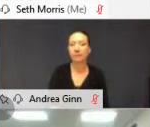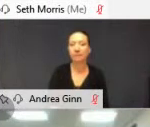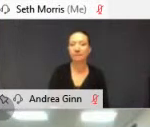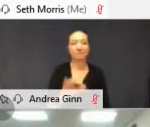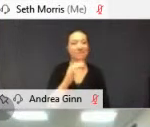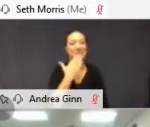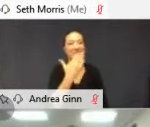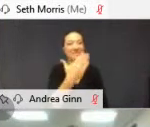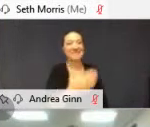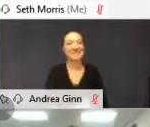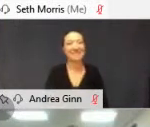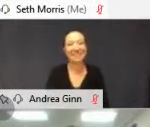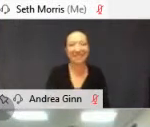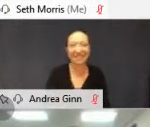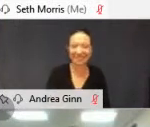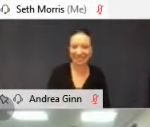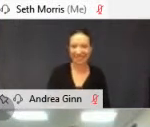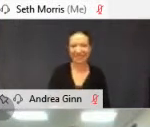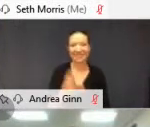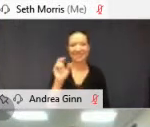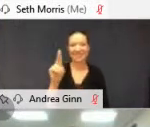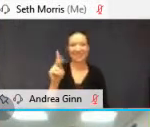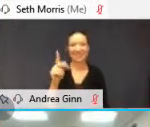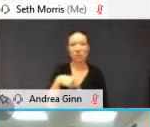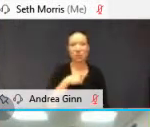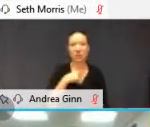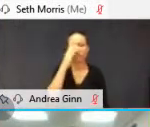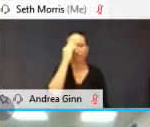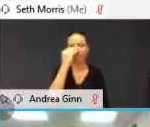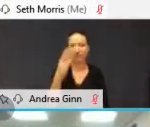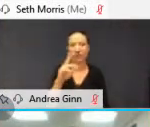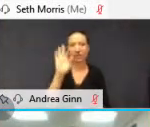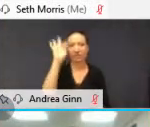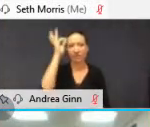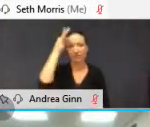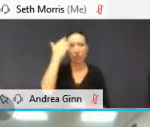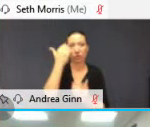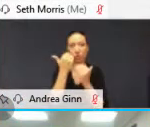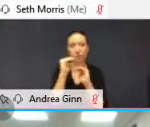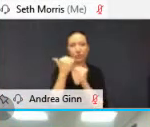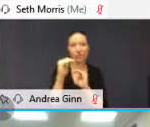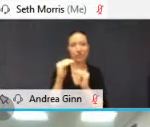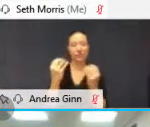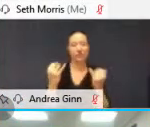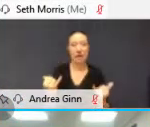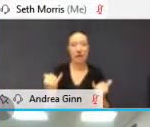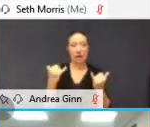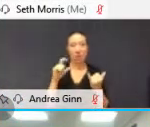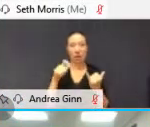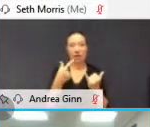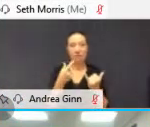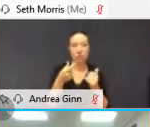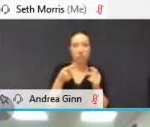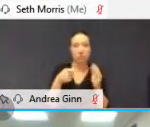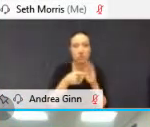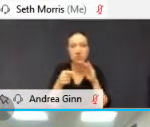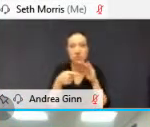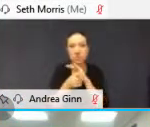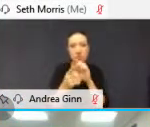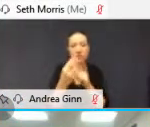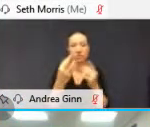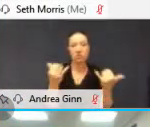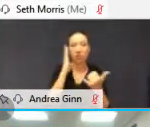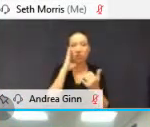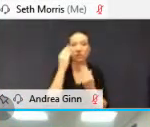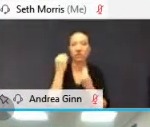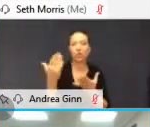Thanks. So we told you about the federal parameters that we're working within, and now want to tell you about what